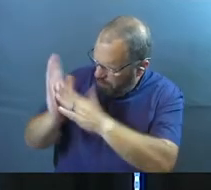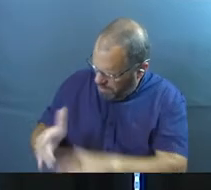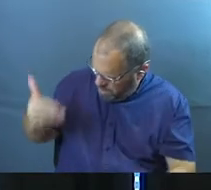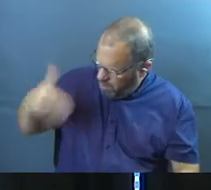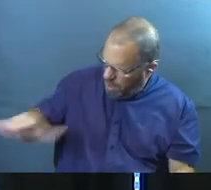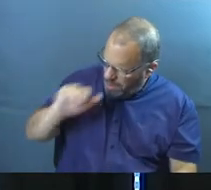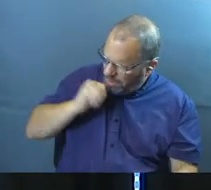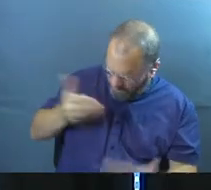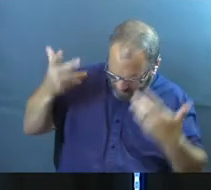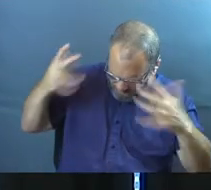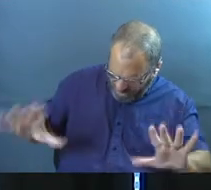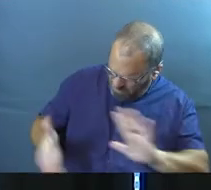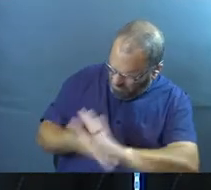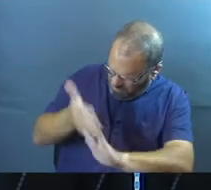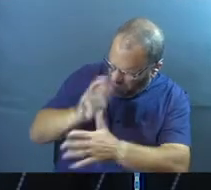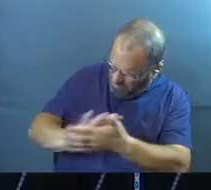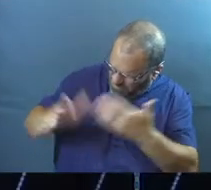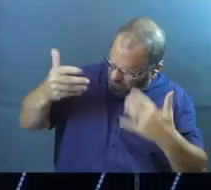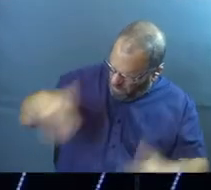peace. Your suffering is over.